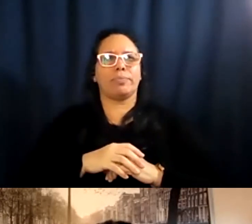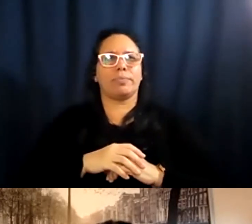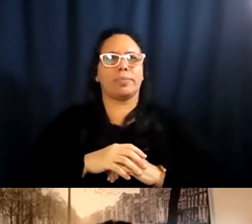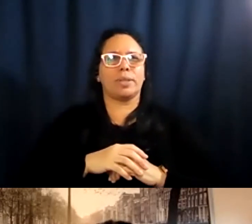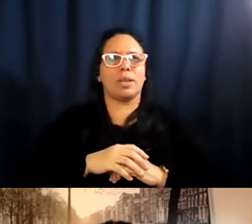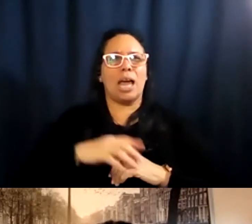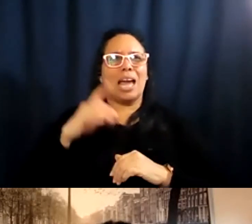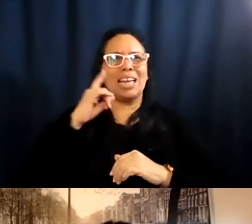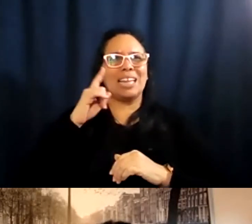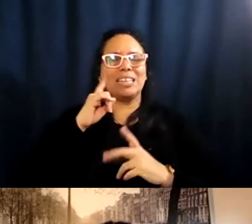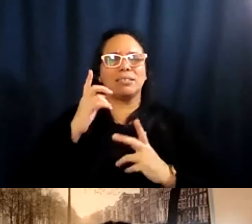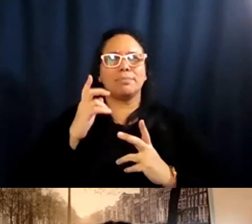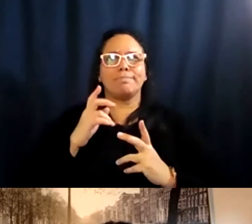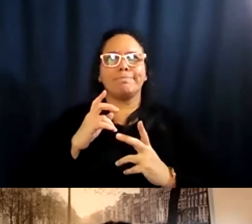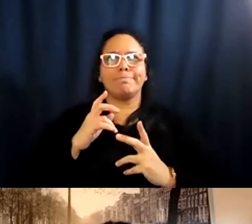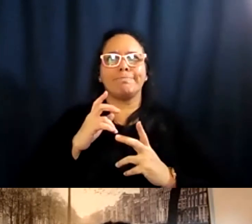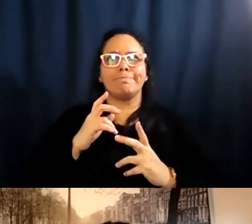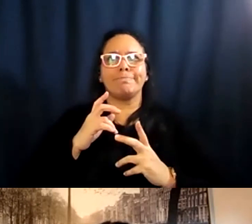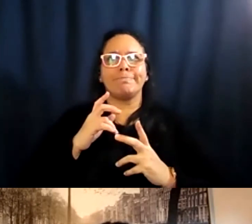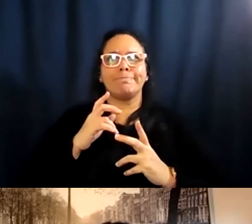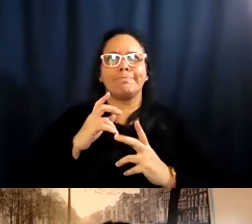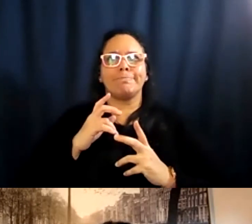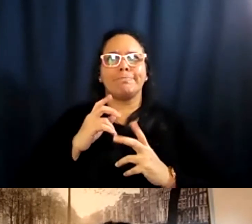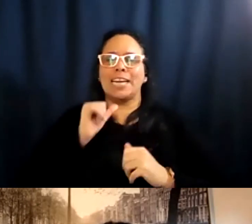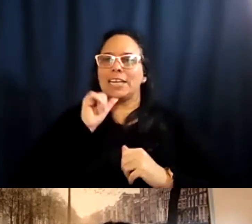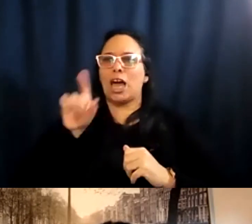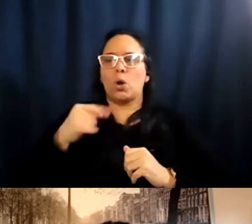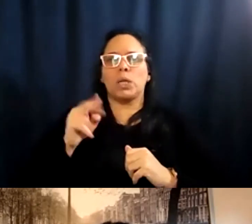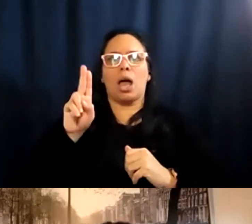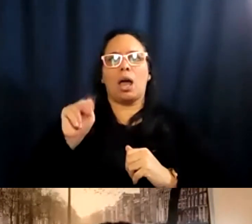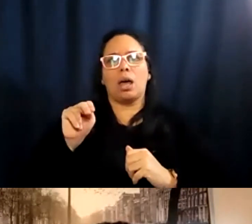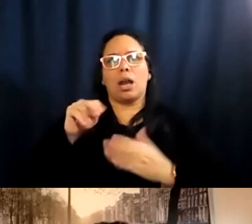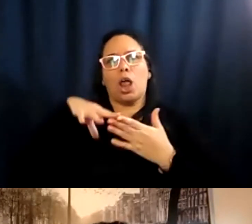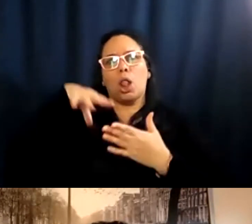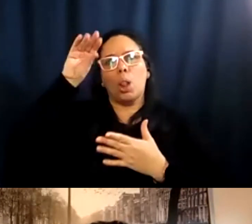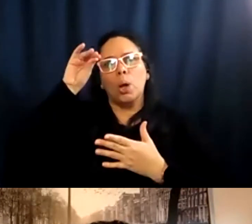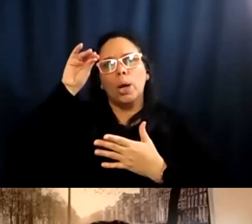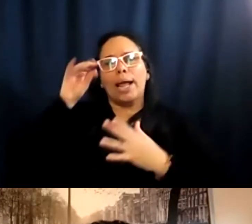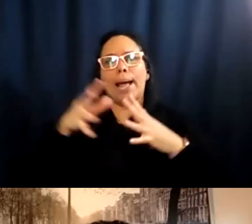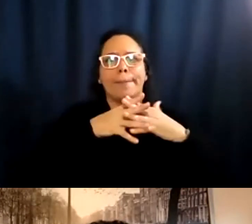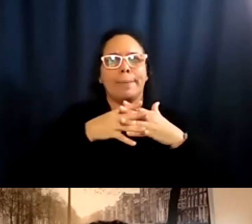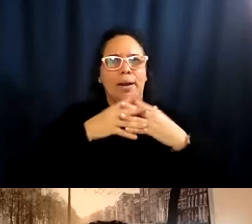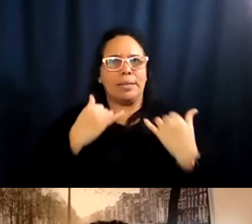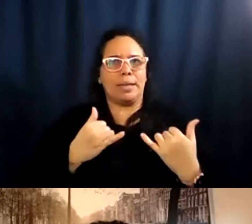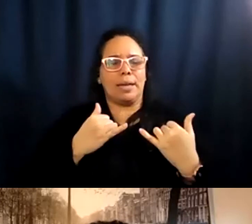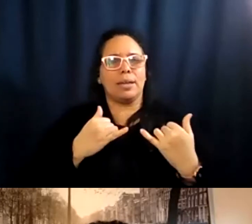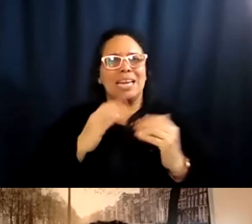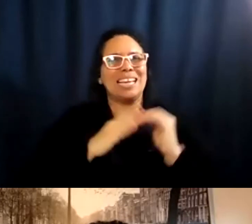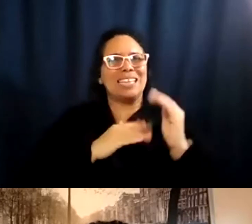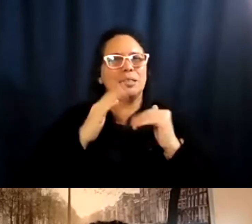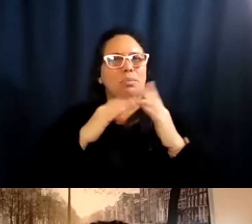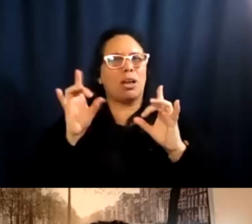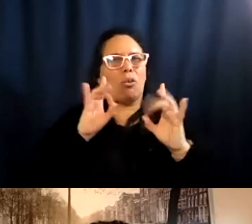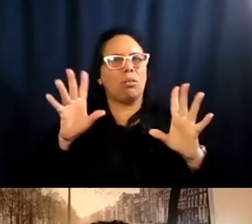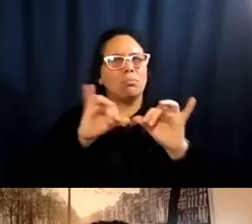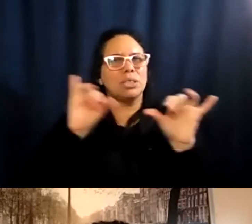like not even just unlearning like how America as we know it is built in such a corrupt system that it's